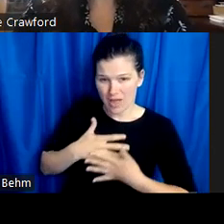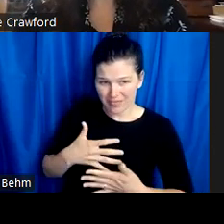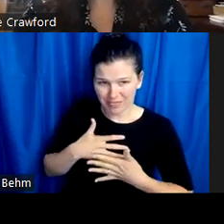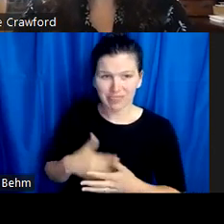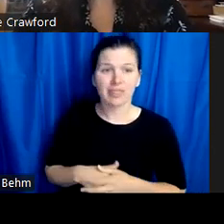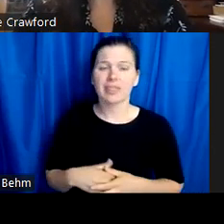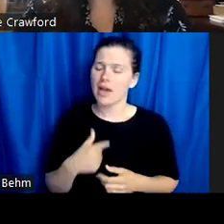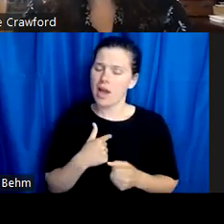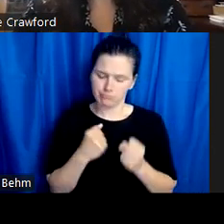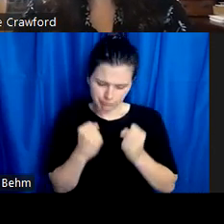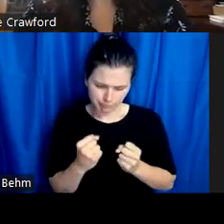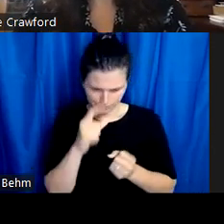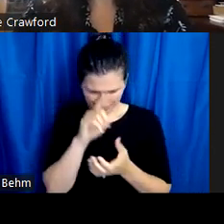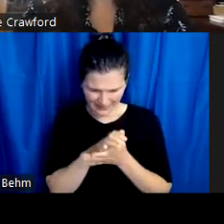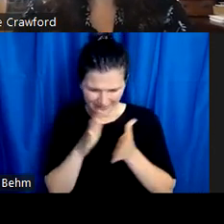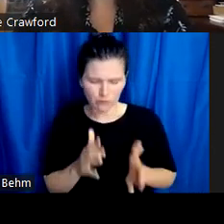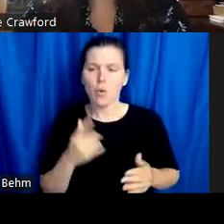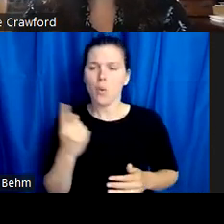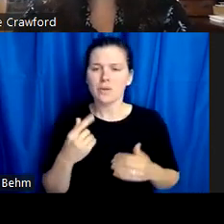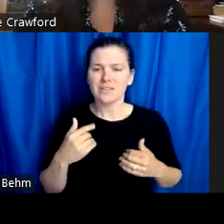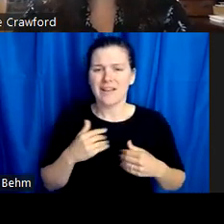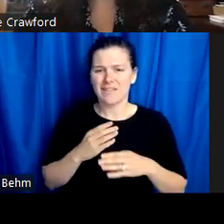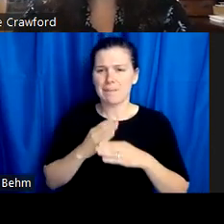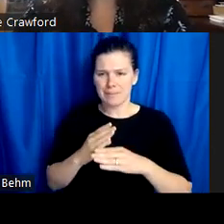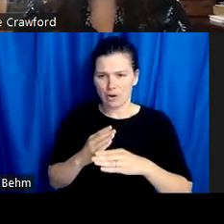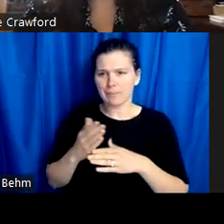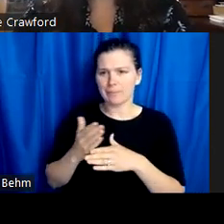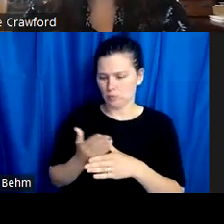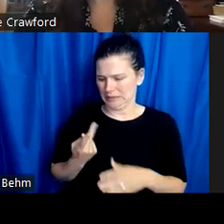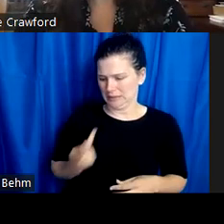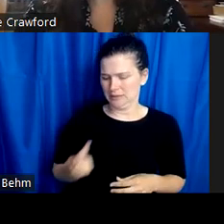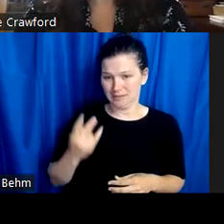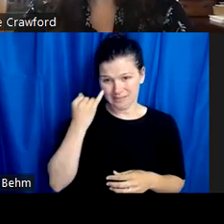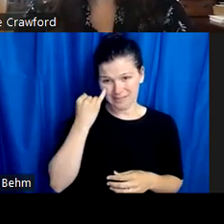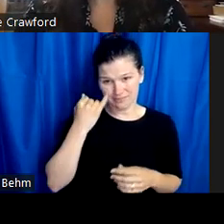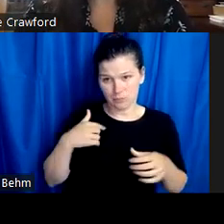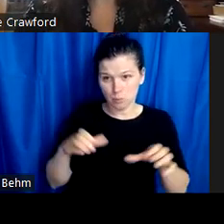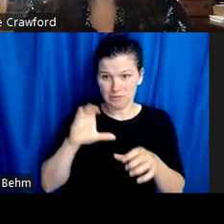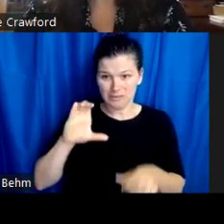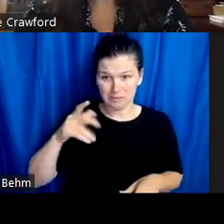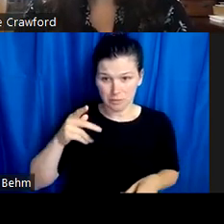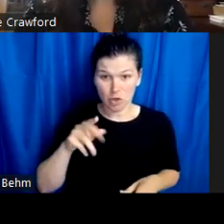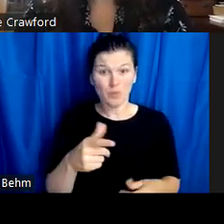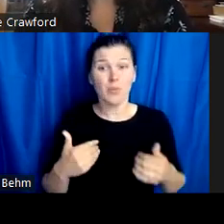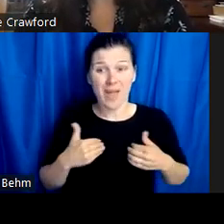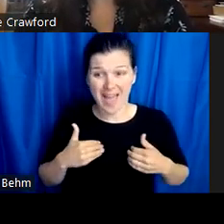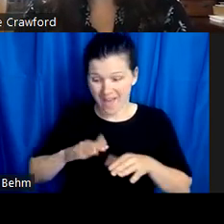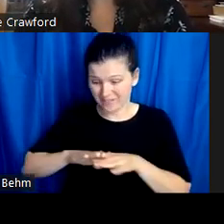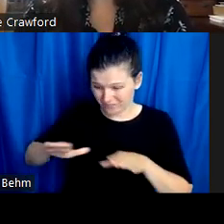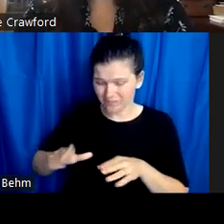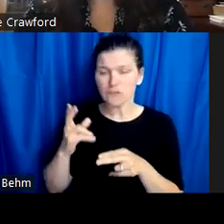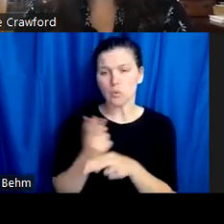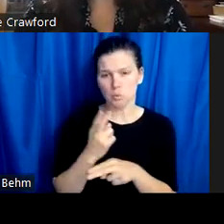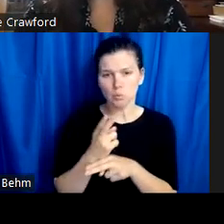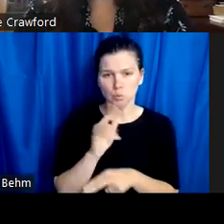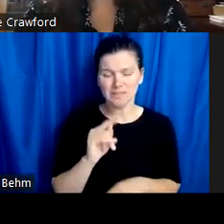believer in always having a barrier between you when you're doing CPR. So if you have it, use it. In my Narcan